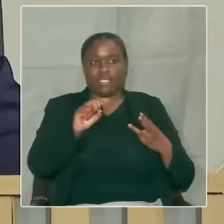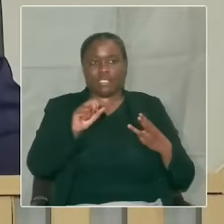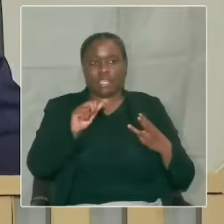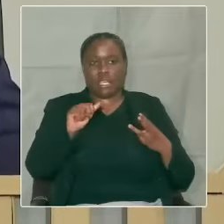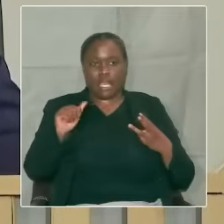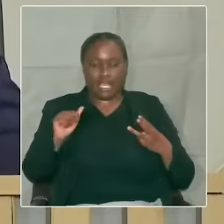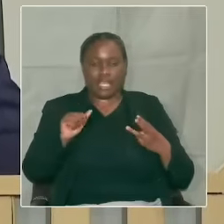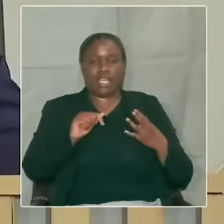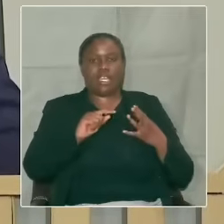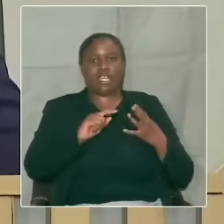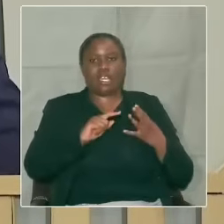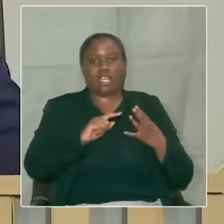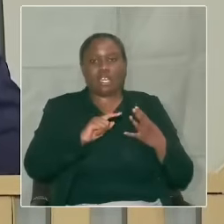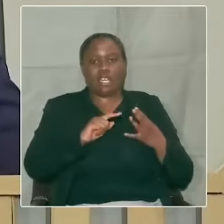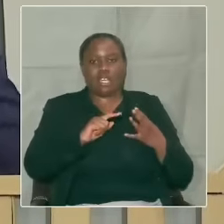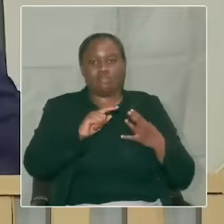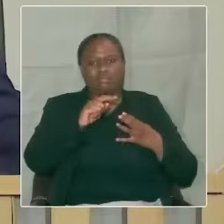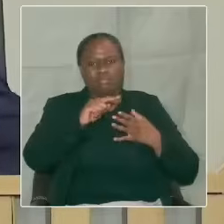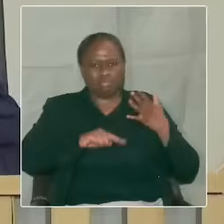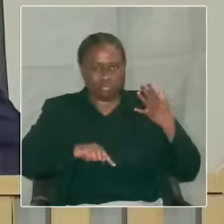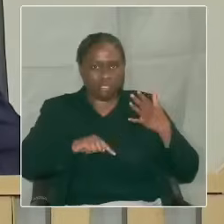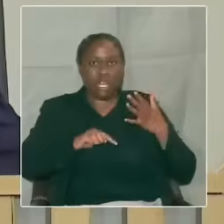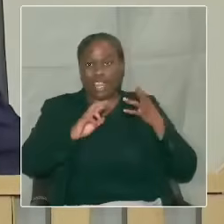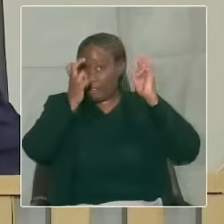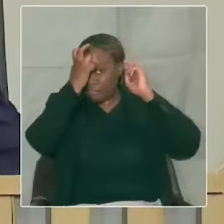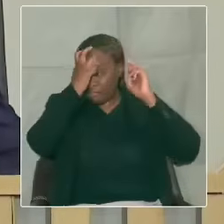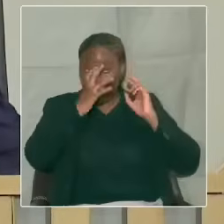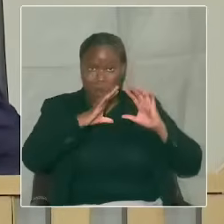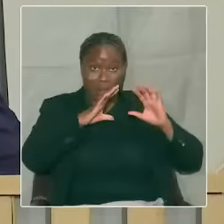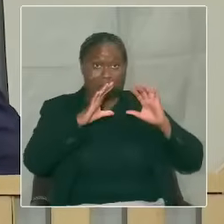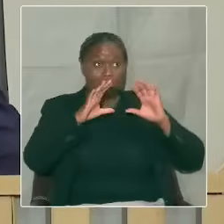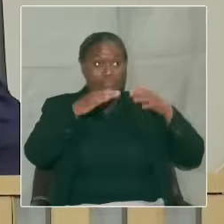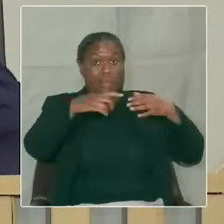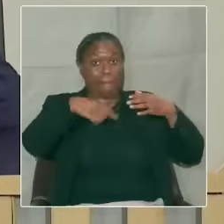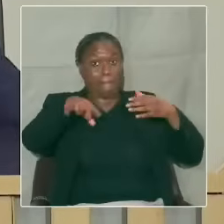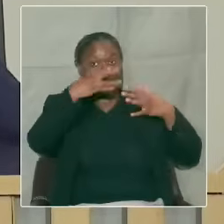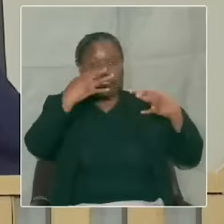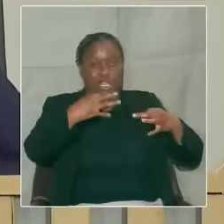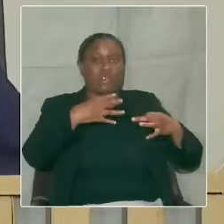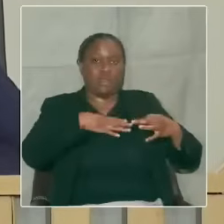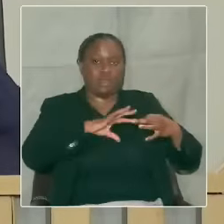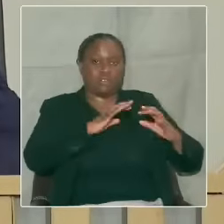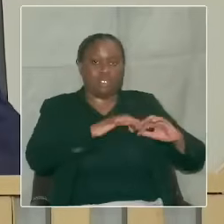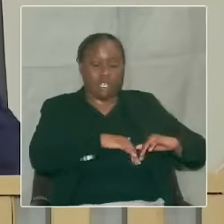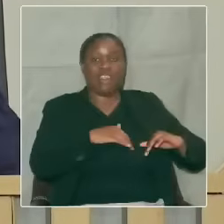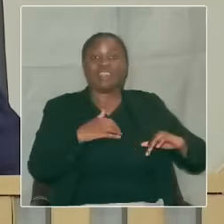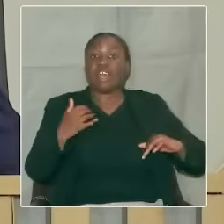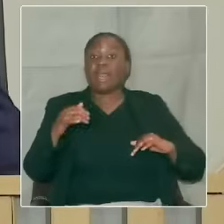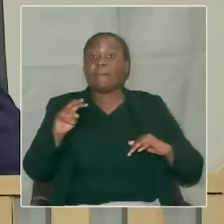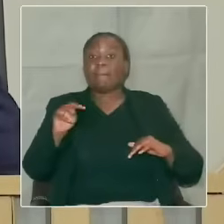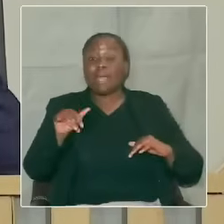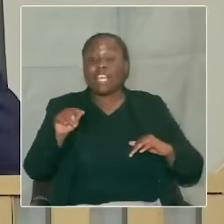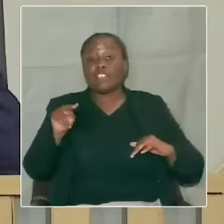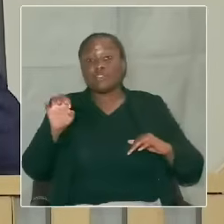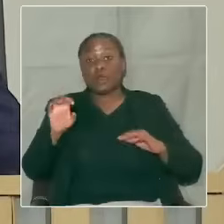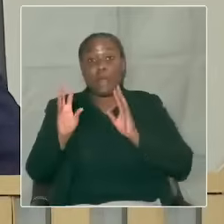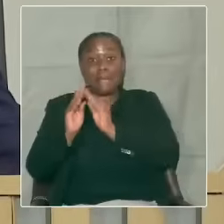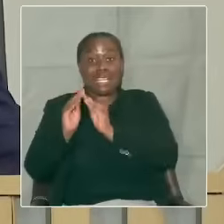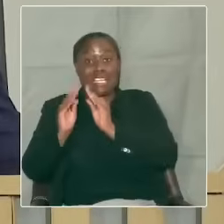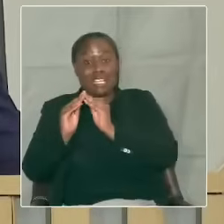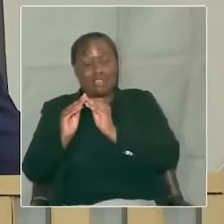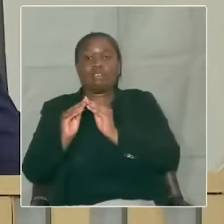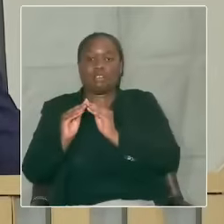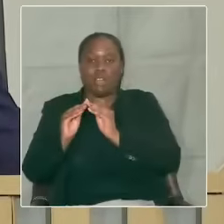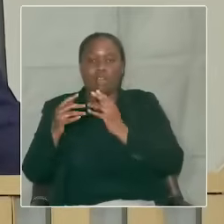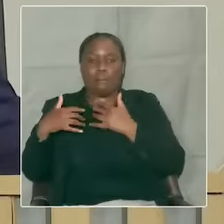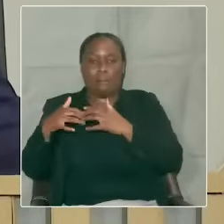correctional services. During those meetings of May, June, that's when the new team was moving out,